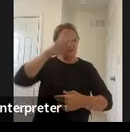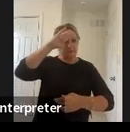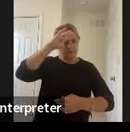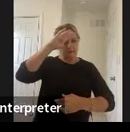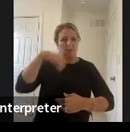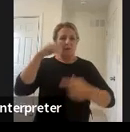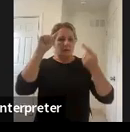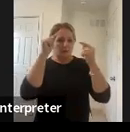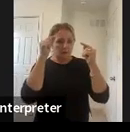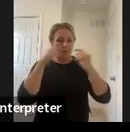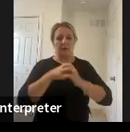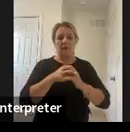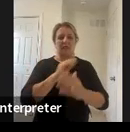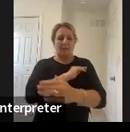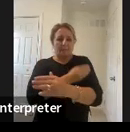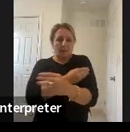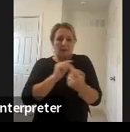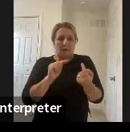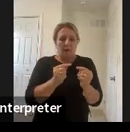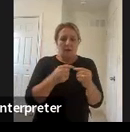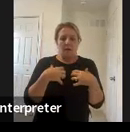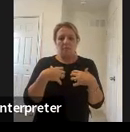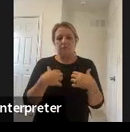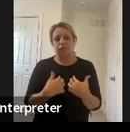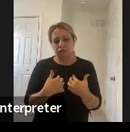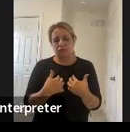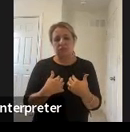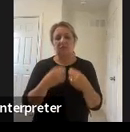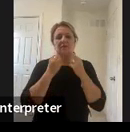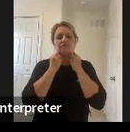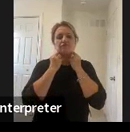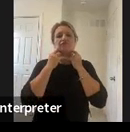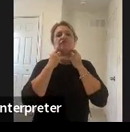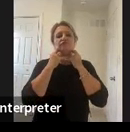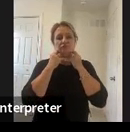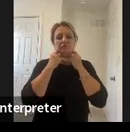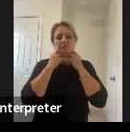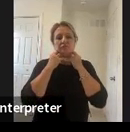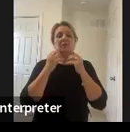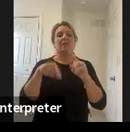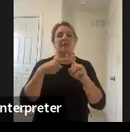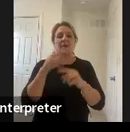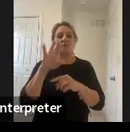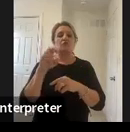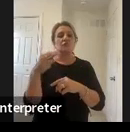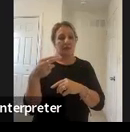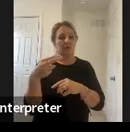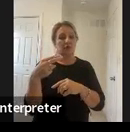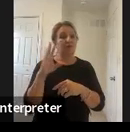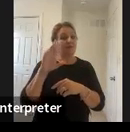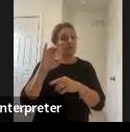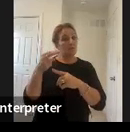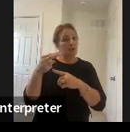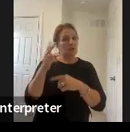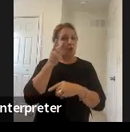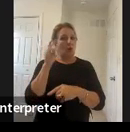headache, muscle aches, exhaustion, and swollen lymph nodes, followed by a rash. And that rash can